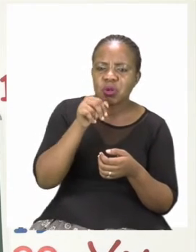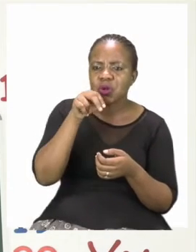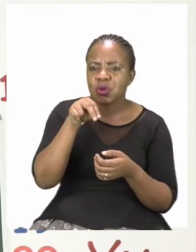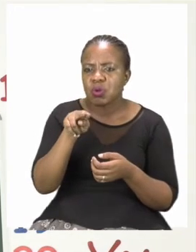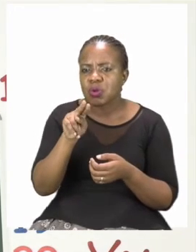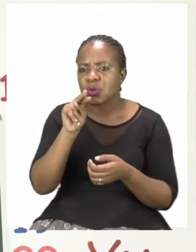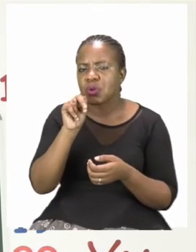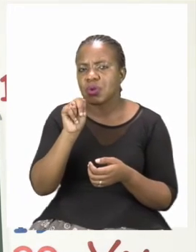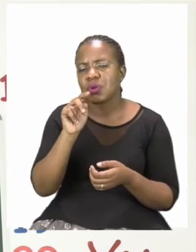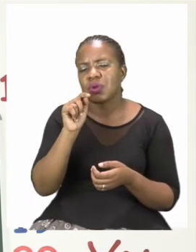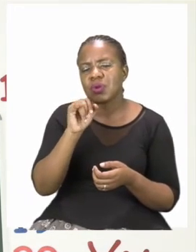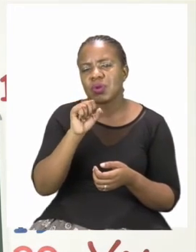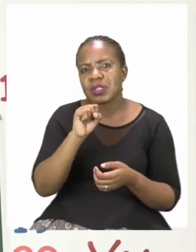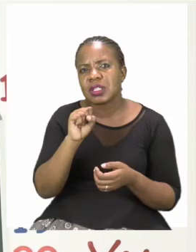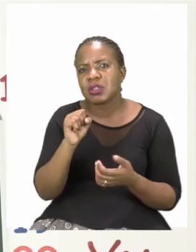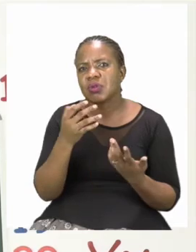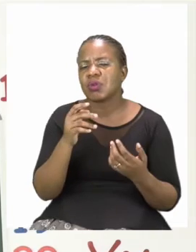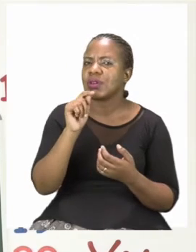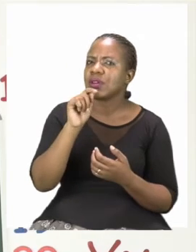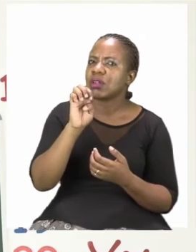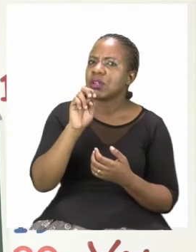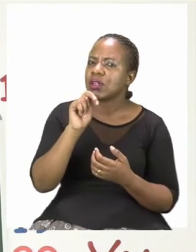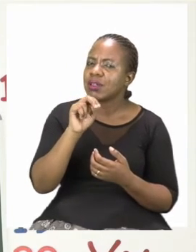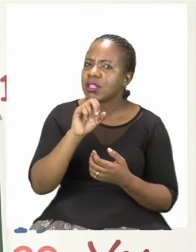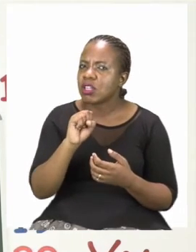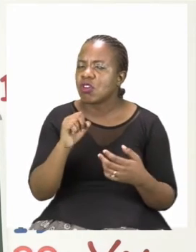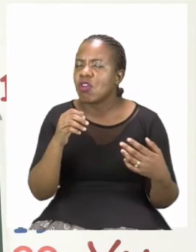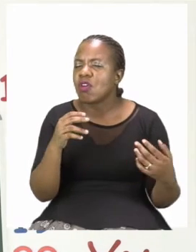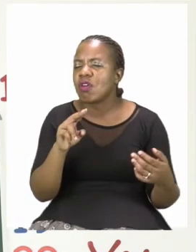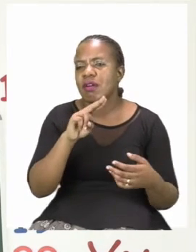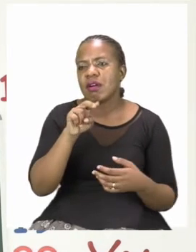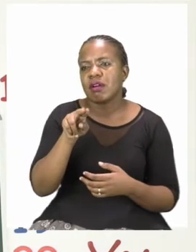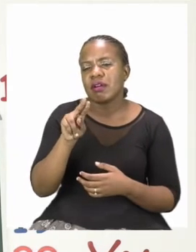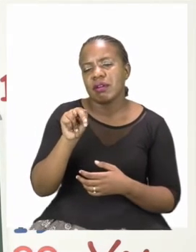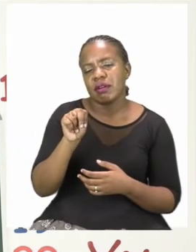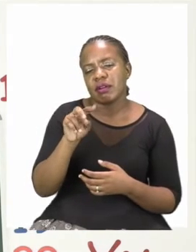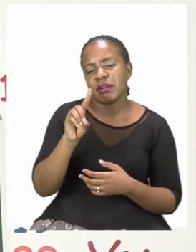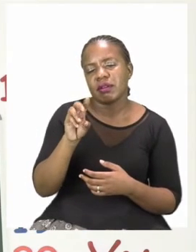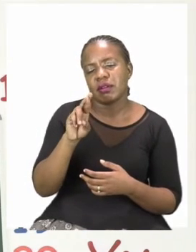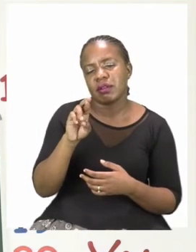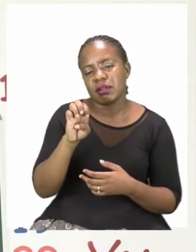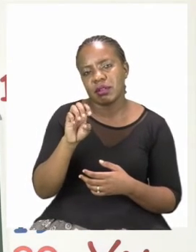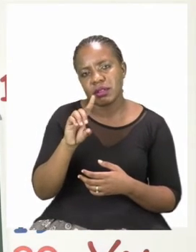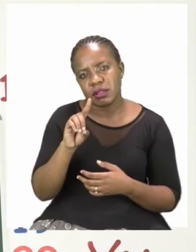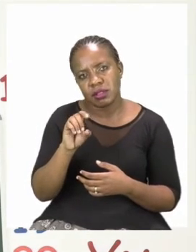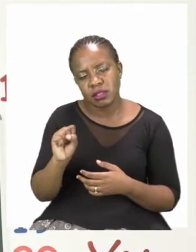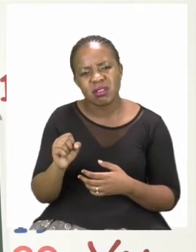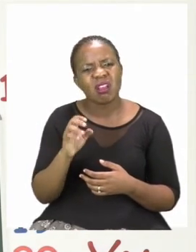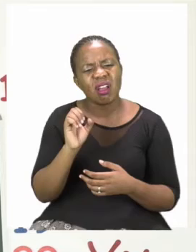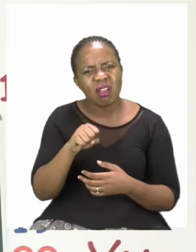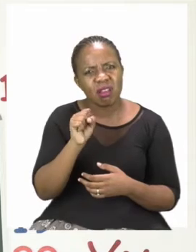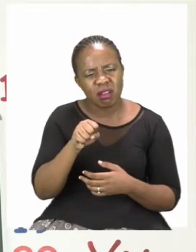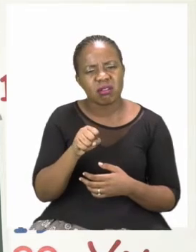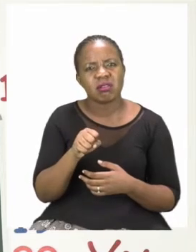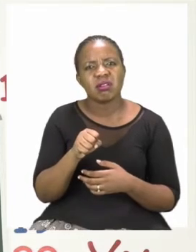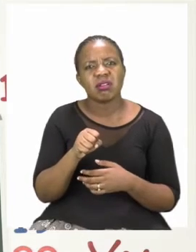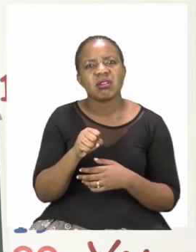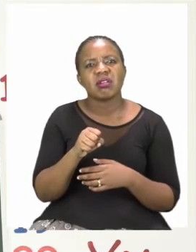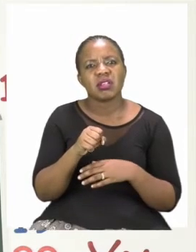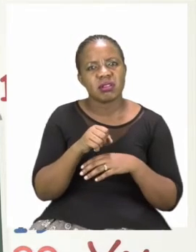communications, occupations, autumn and more. We distribute countrywide in over 7 different languages.